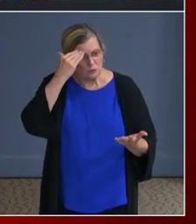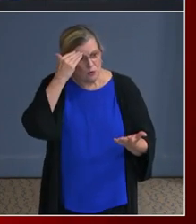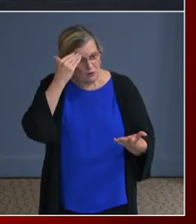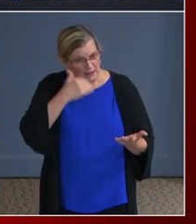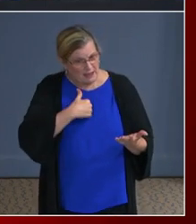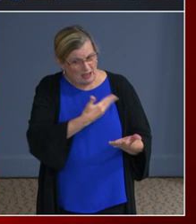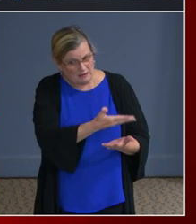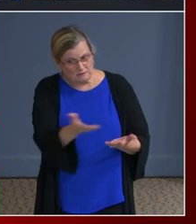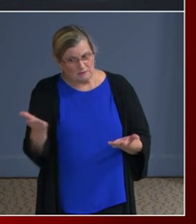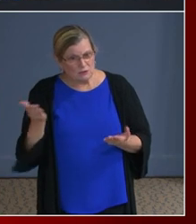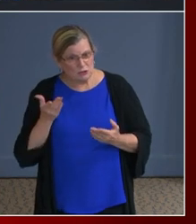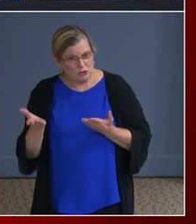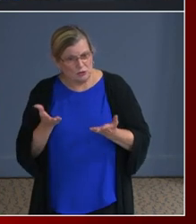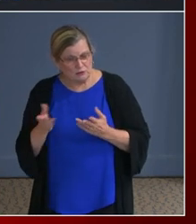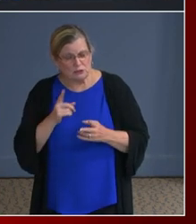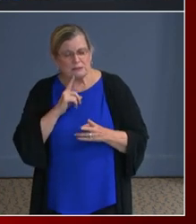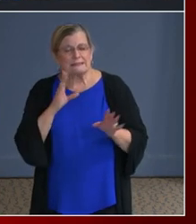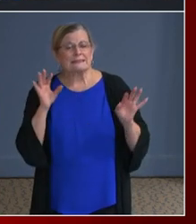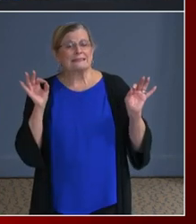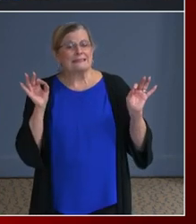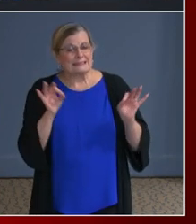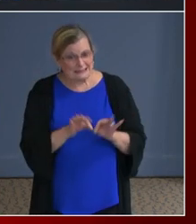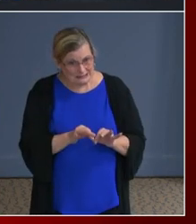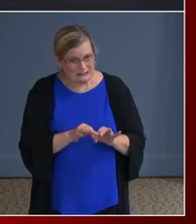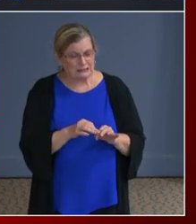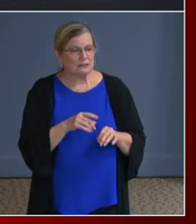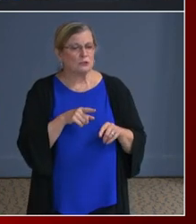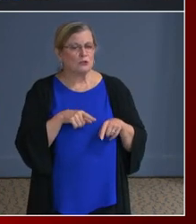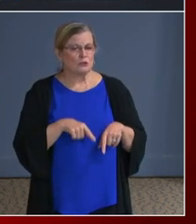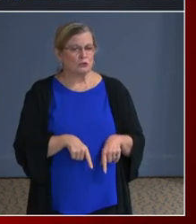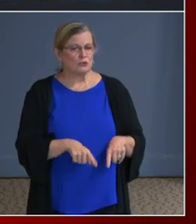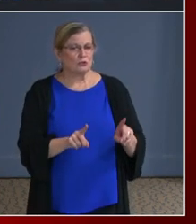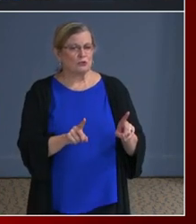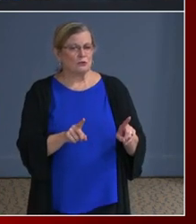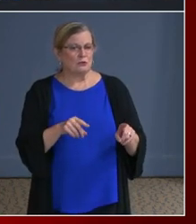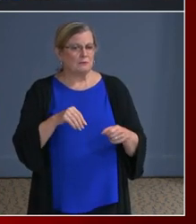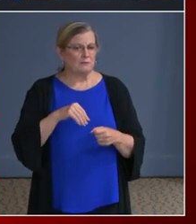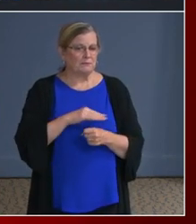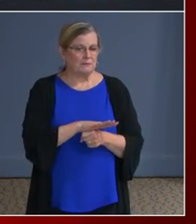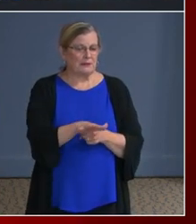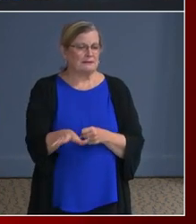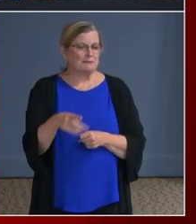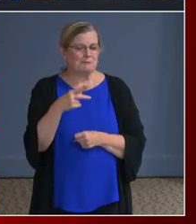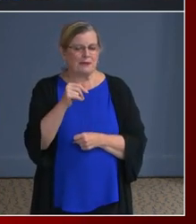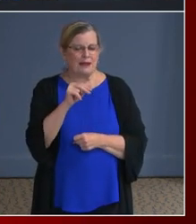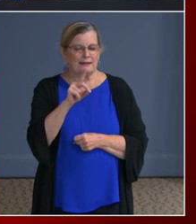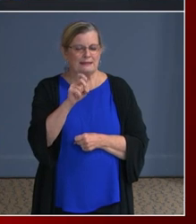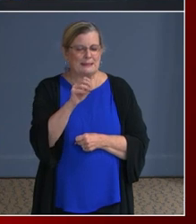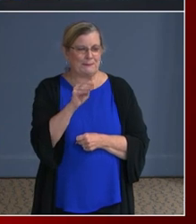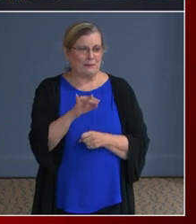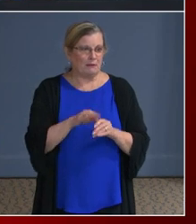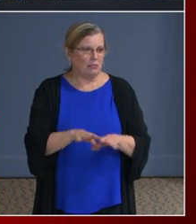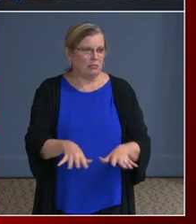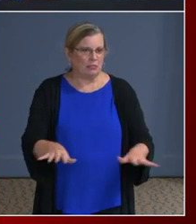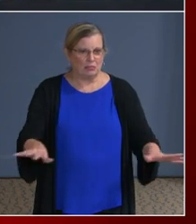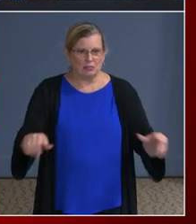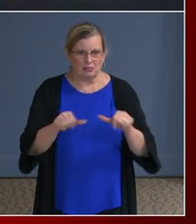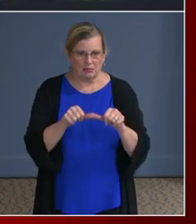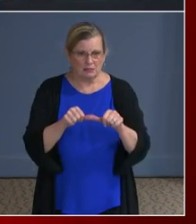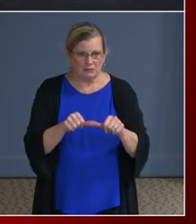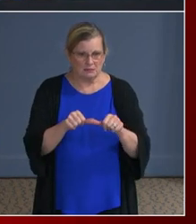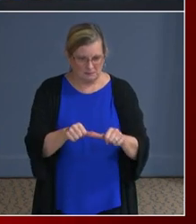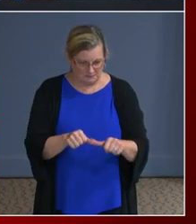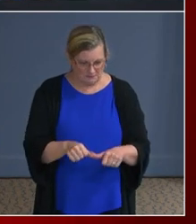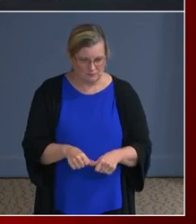are still critically important during a pandemic. As the mayor has mentioned, one pandemic is enough, and we don't want